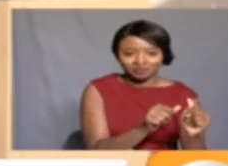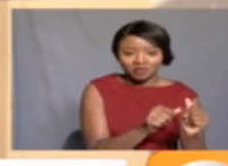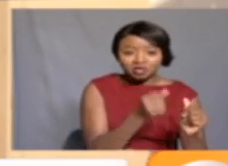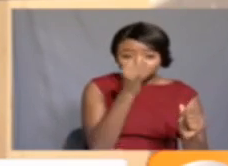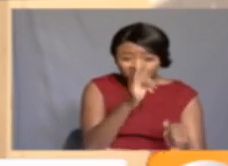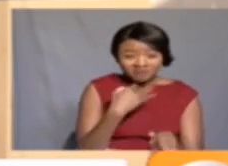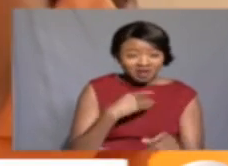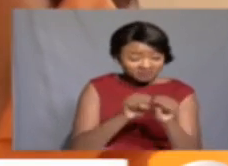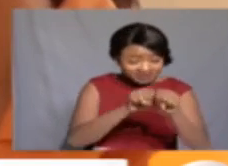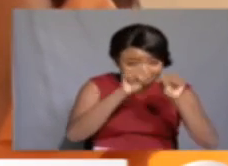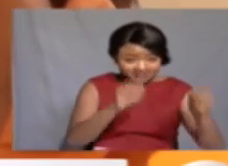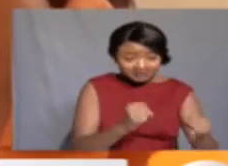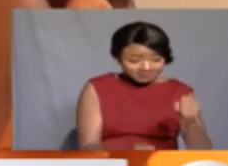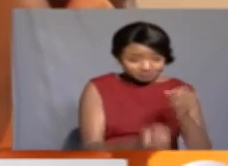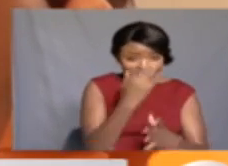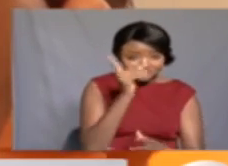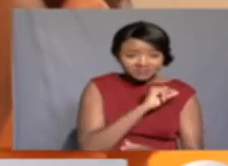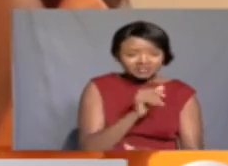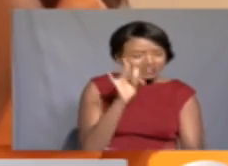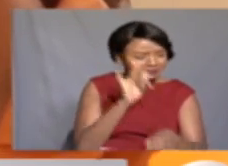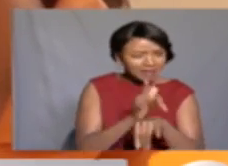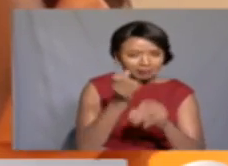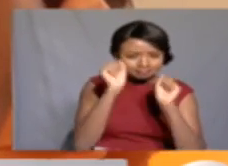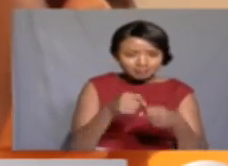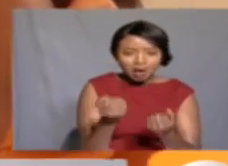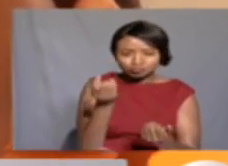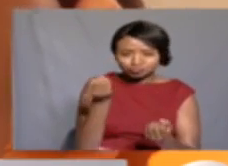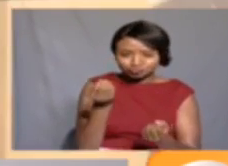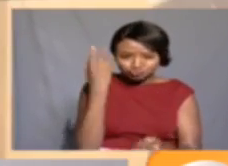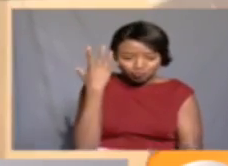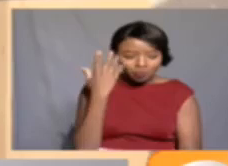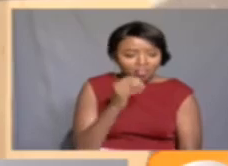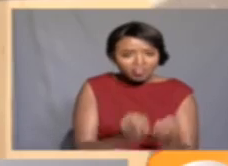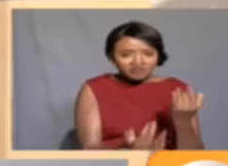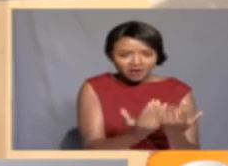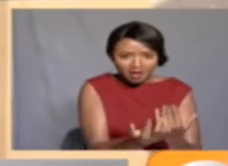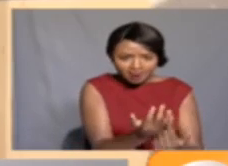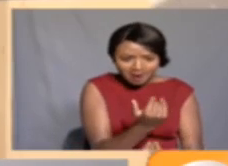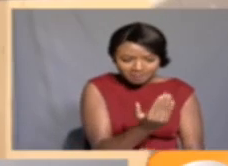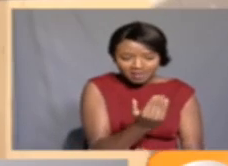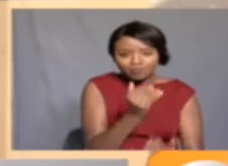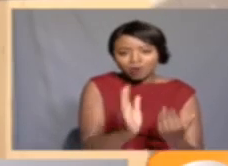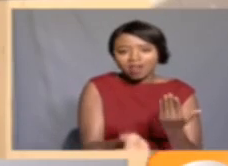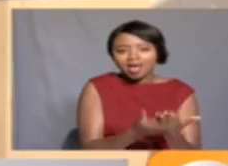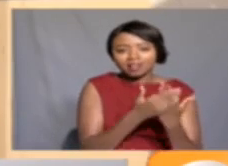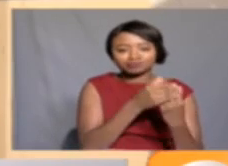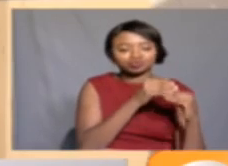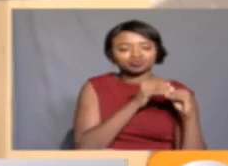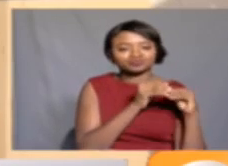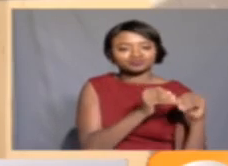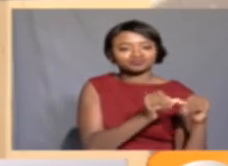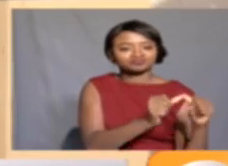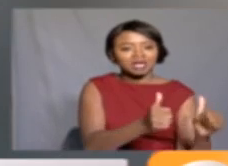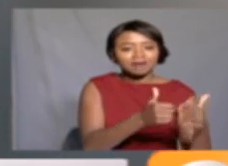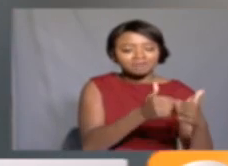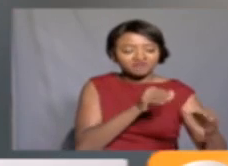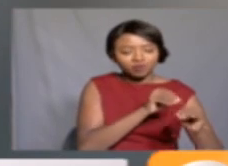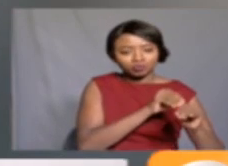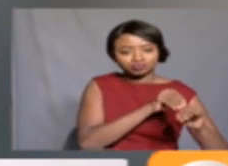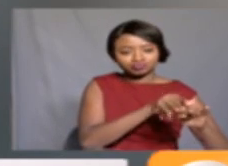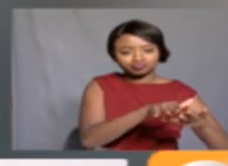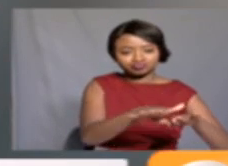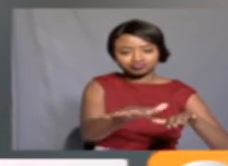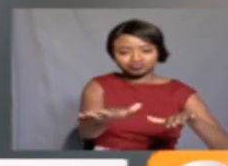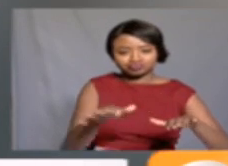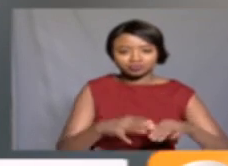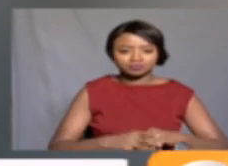capable of early detection, then definitely we'll suppress the fire before it spreads to other regions.